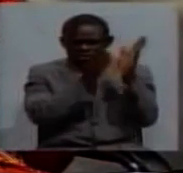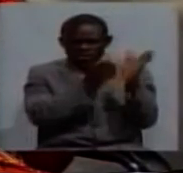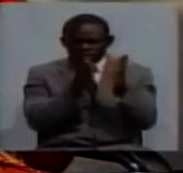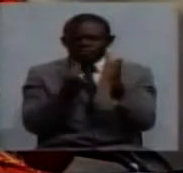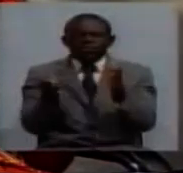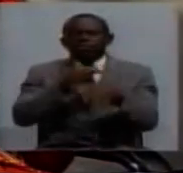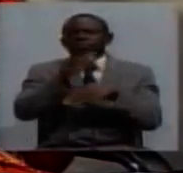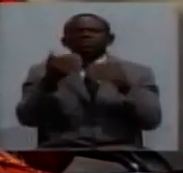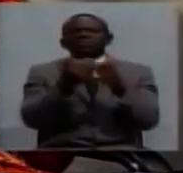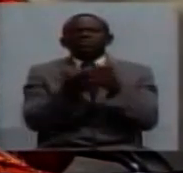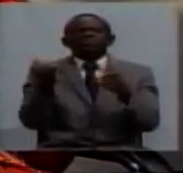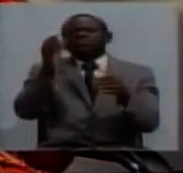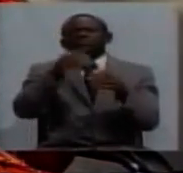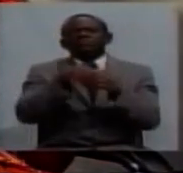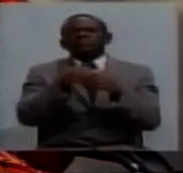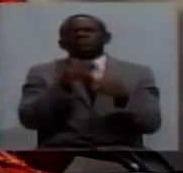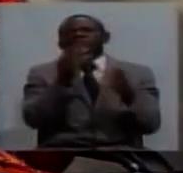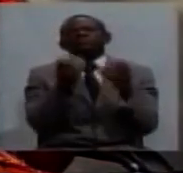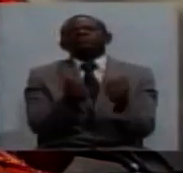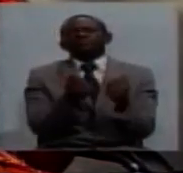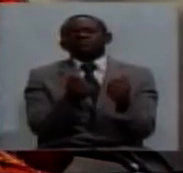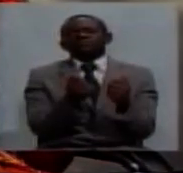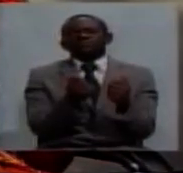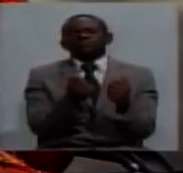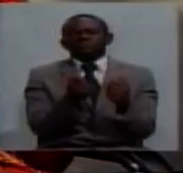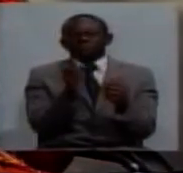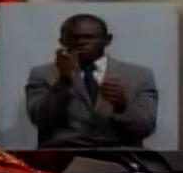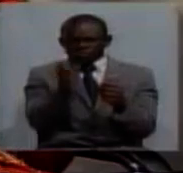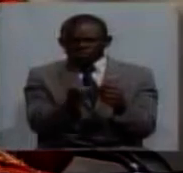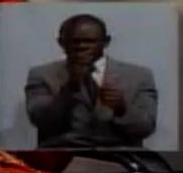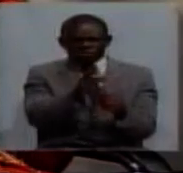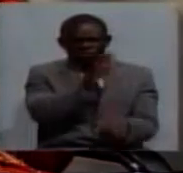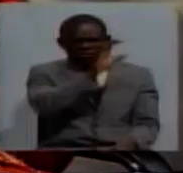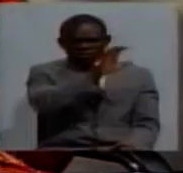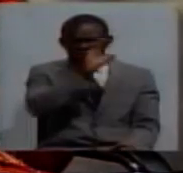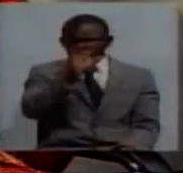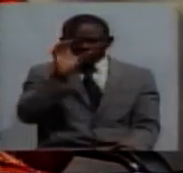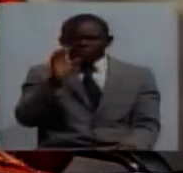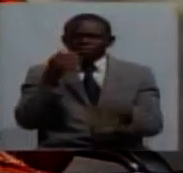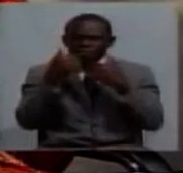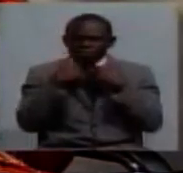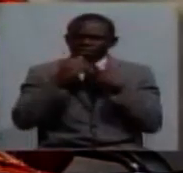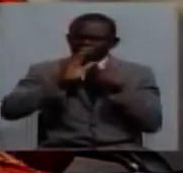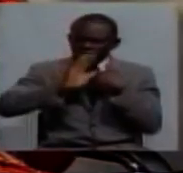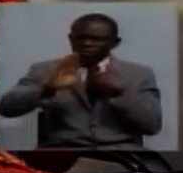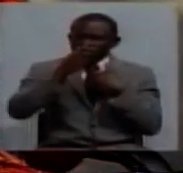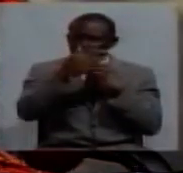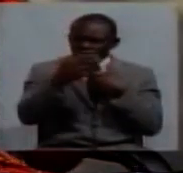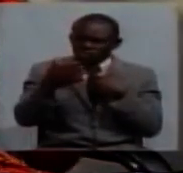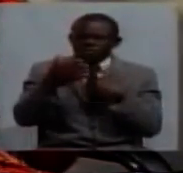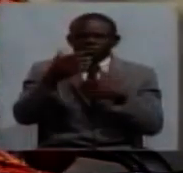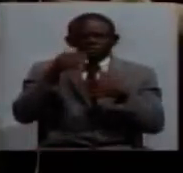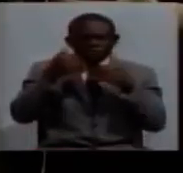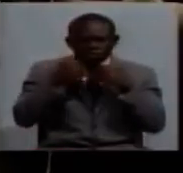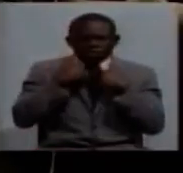also recognizing that each region has its specificity, its own advantages and endowment. How do we make